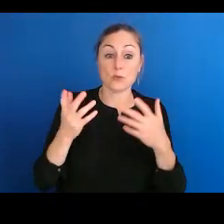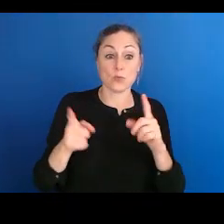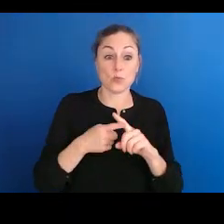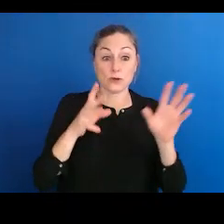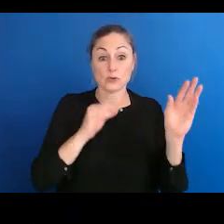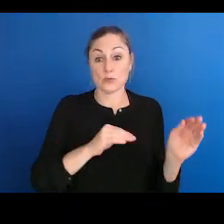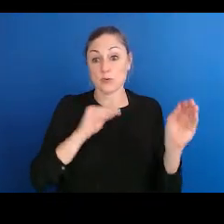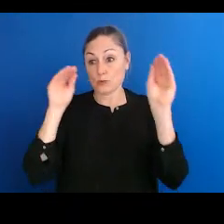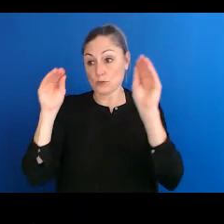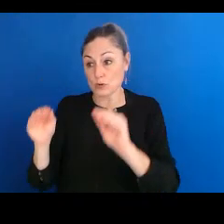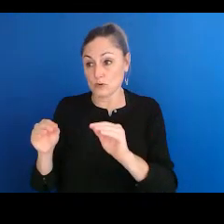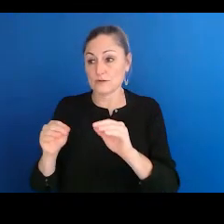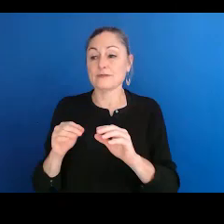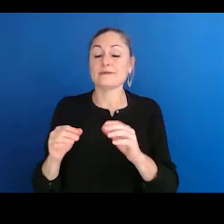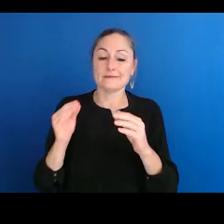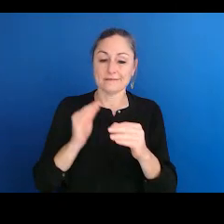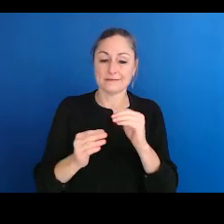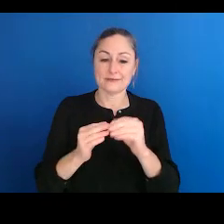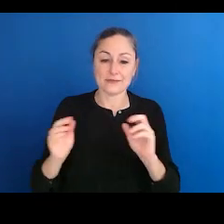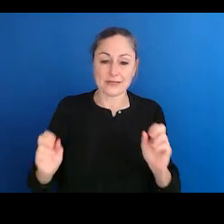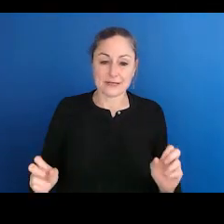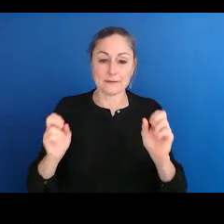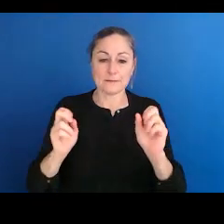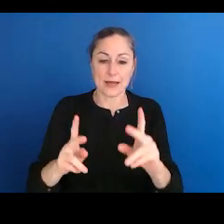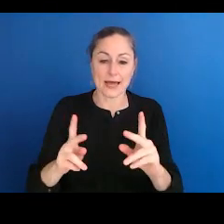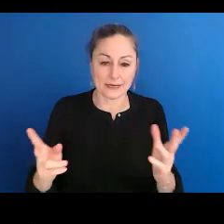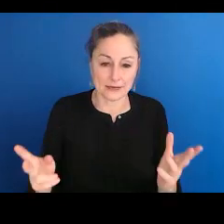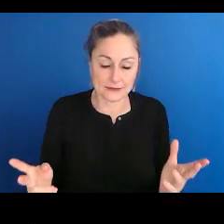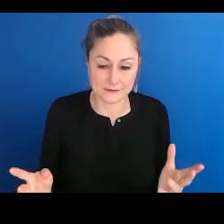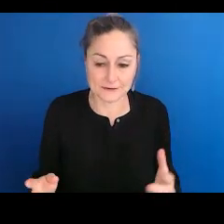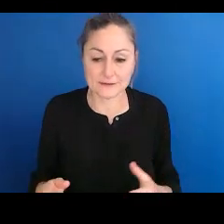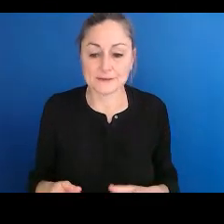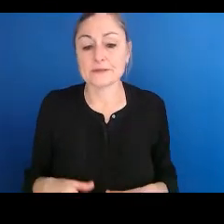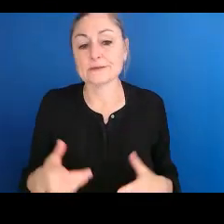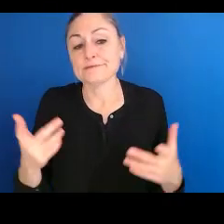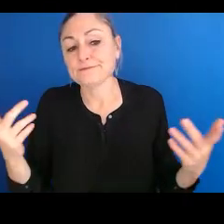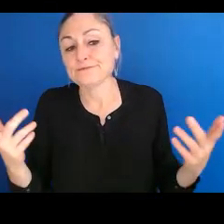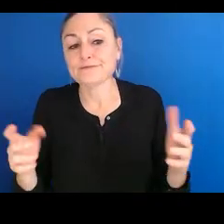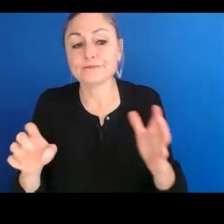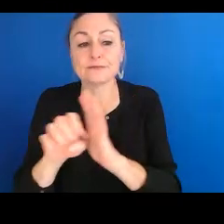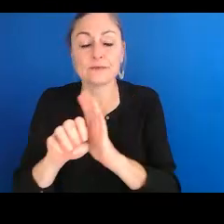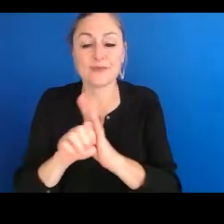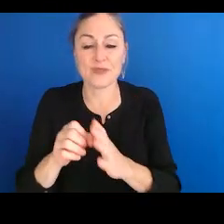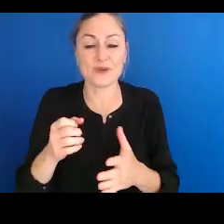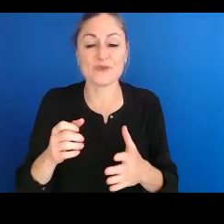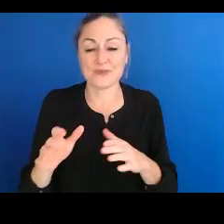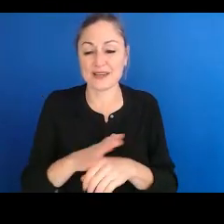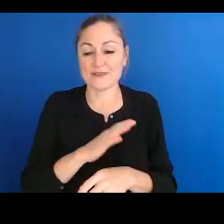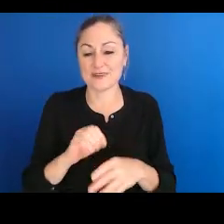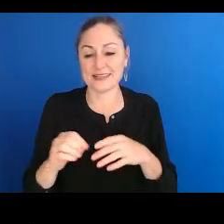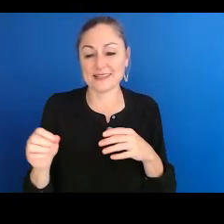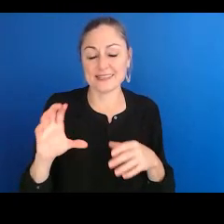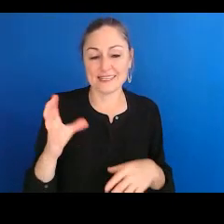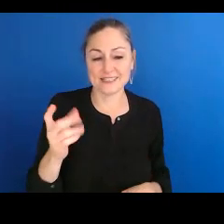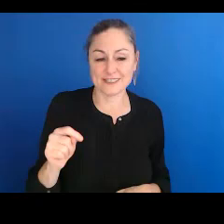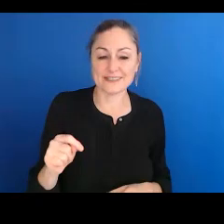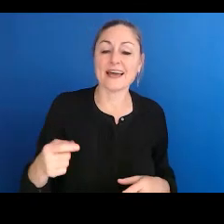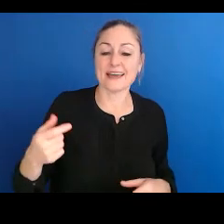of tenancy, minus wear and tear. So examples we covered in the chat, grab bars